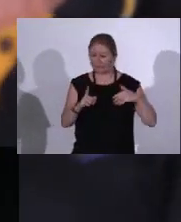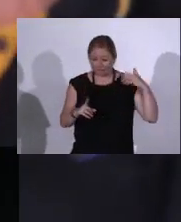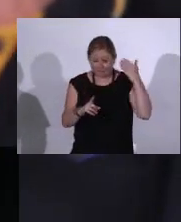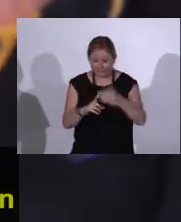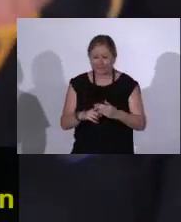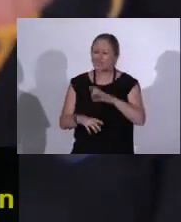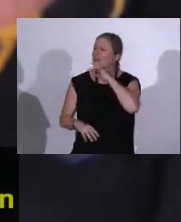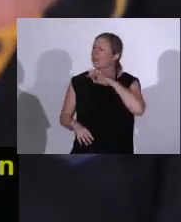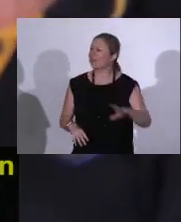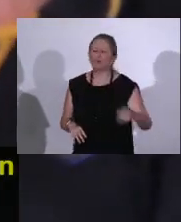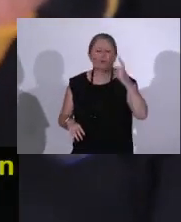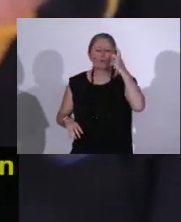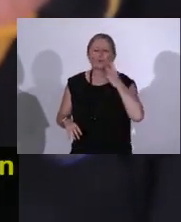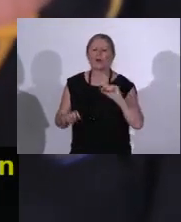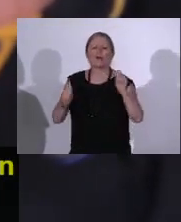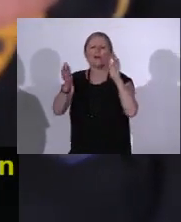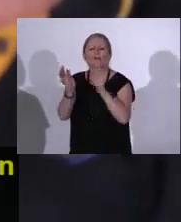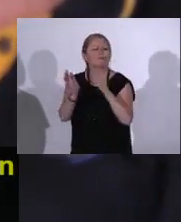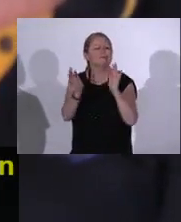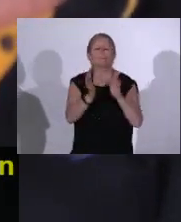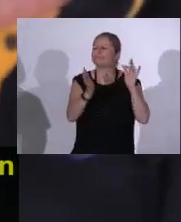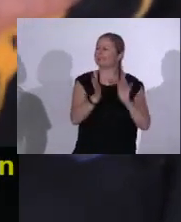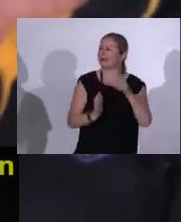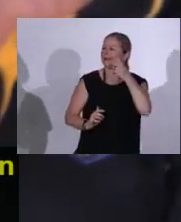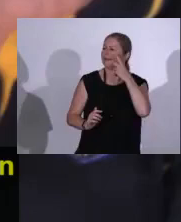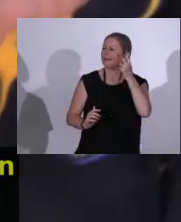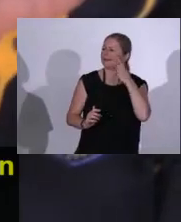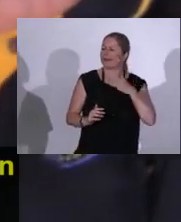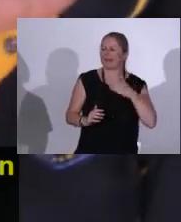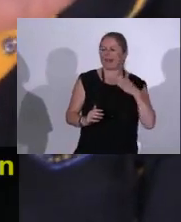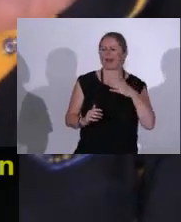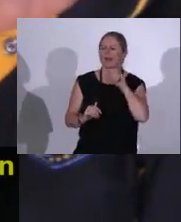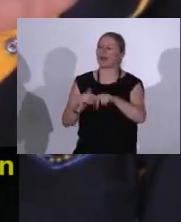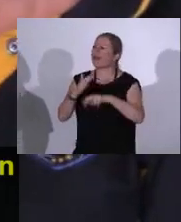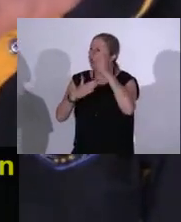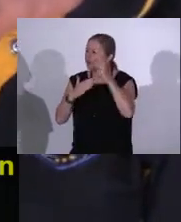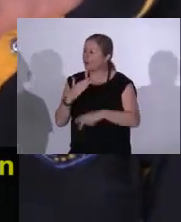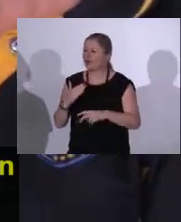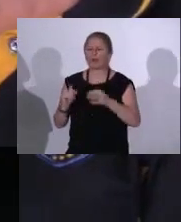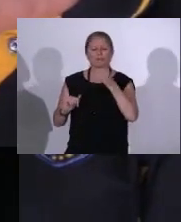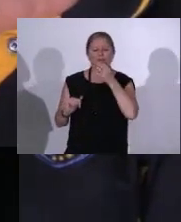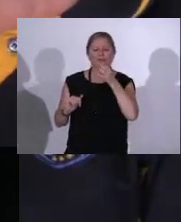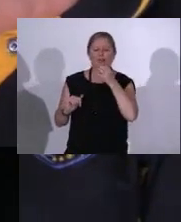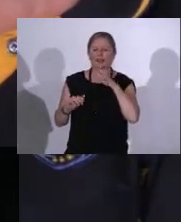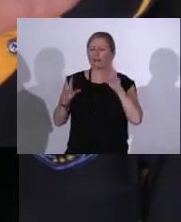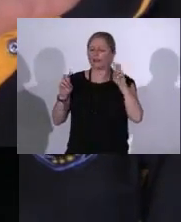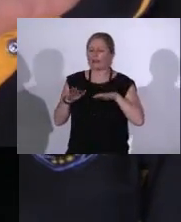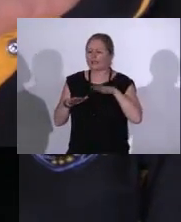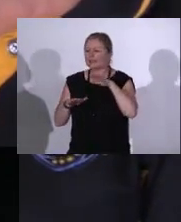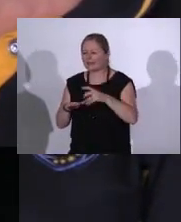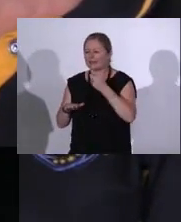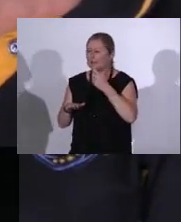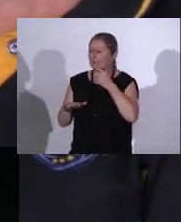a little taster of something. So part of that program is, like I said, a stepping stone program, and it's feeding